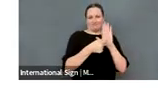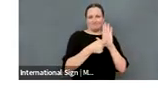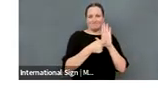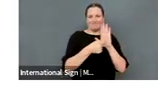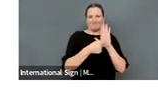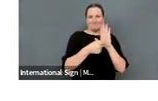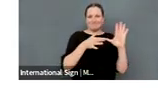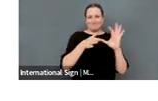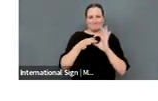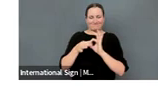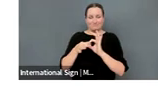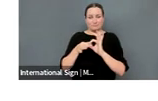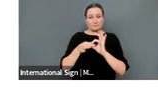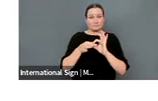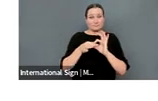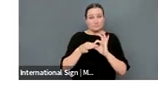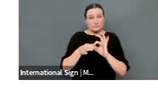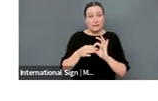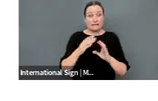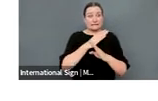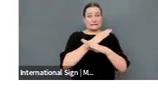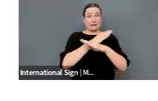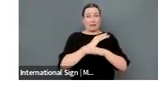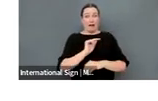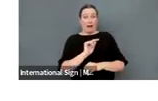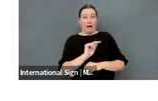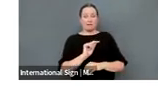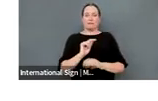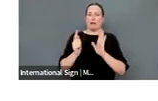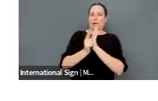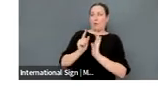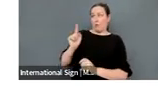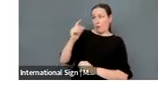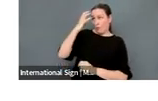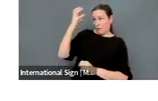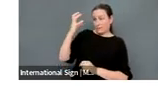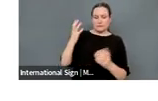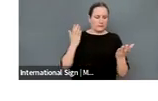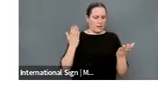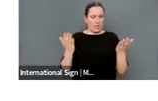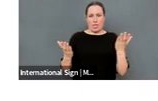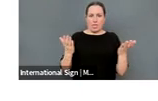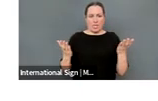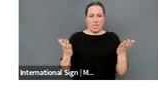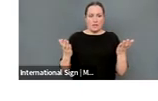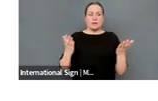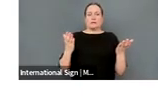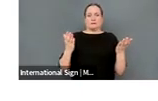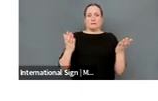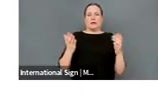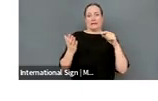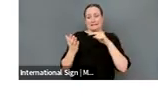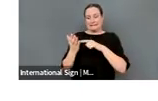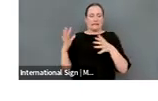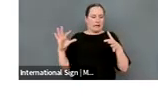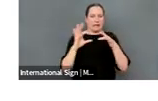in Zambia, that has actually had an impact in terms of the manner and shape that disability certification